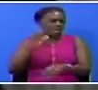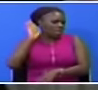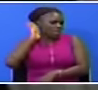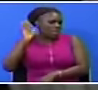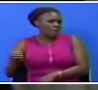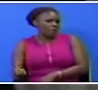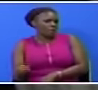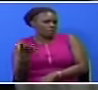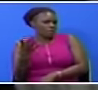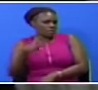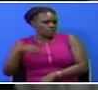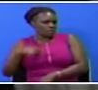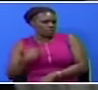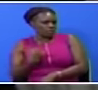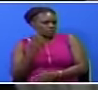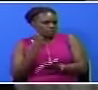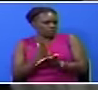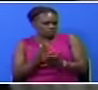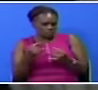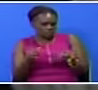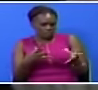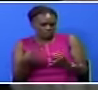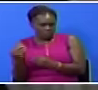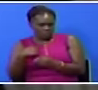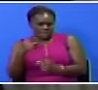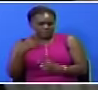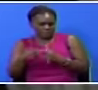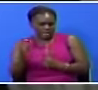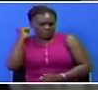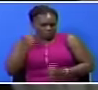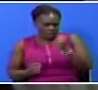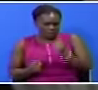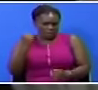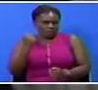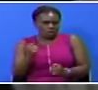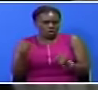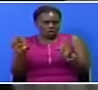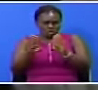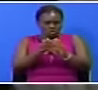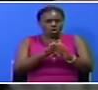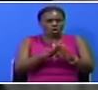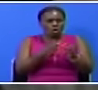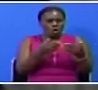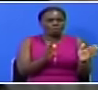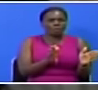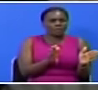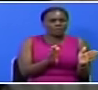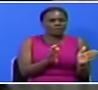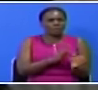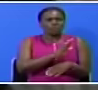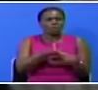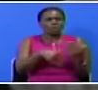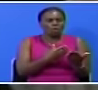explosion. So I was like, we need to run. So we started running. We ran straight out the doors, all the way down to the hotel, and all I could hear